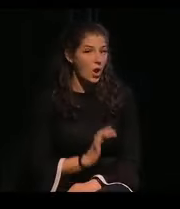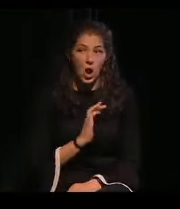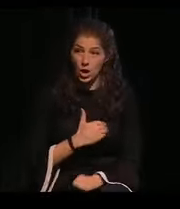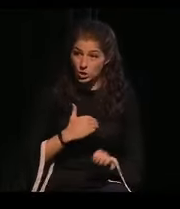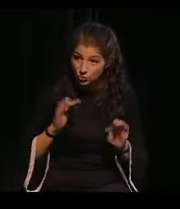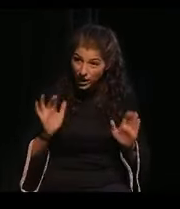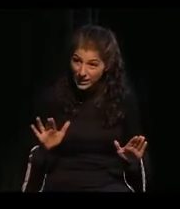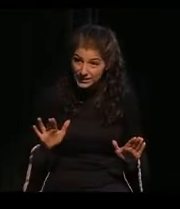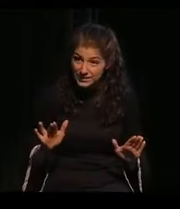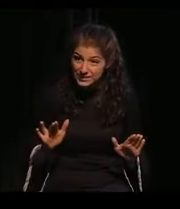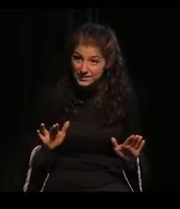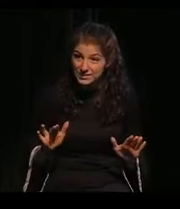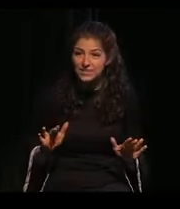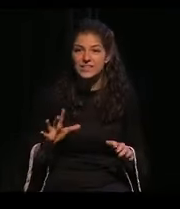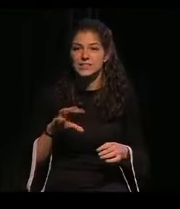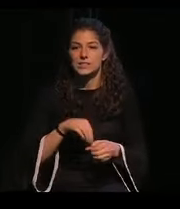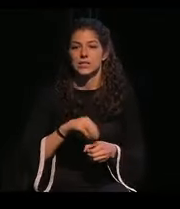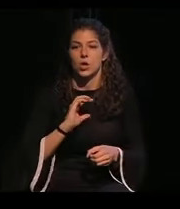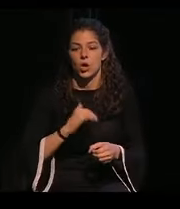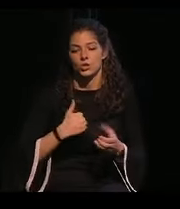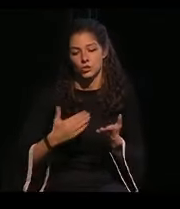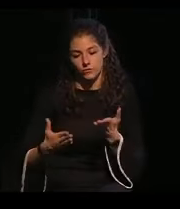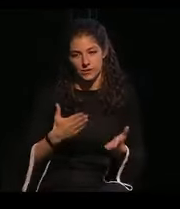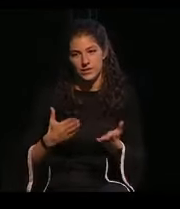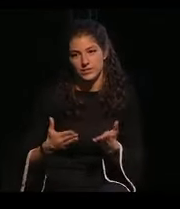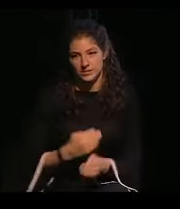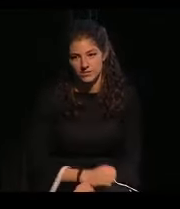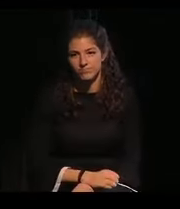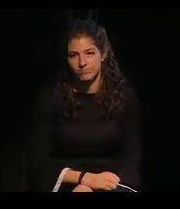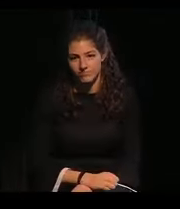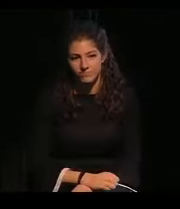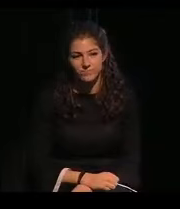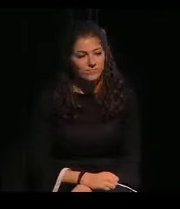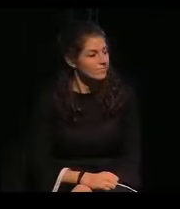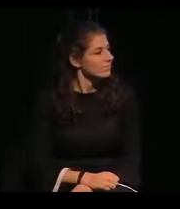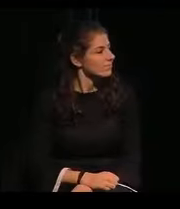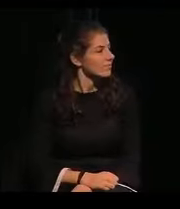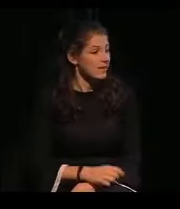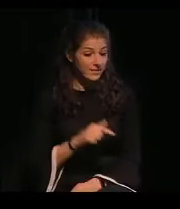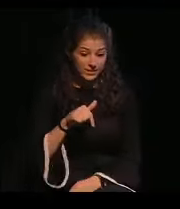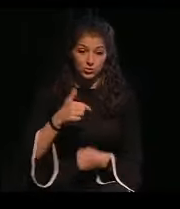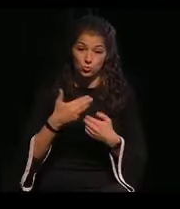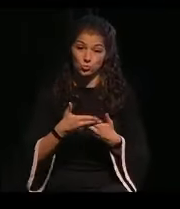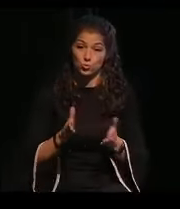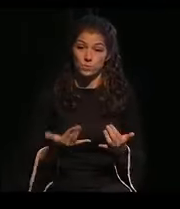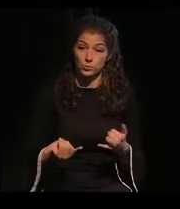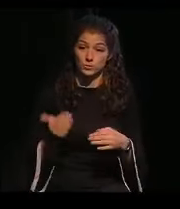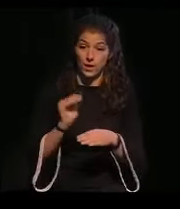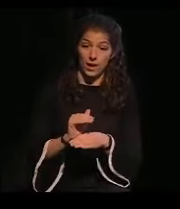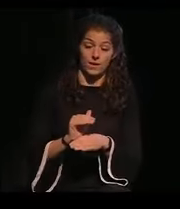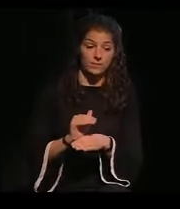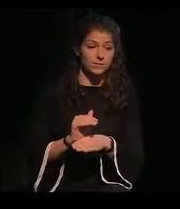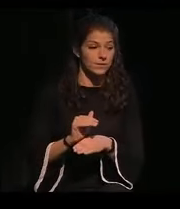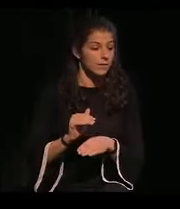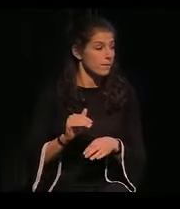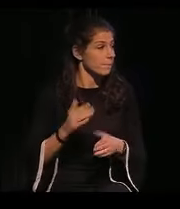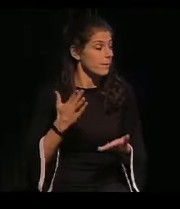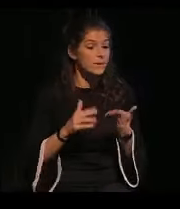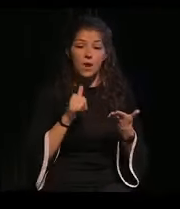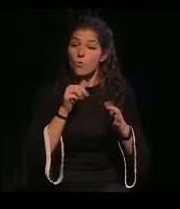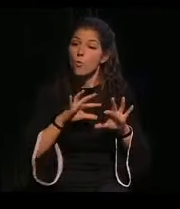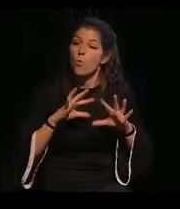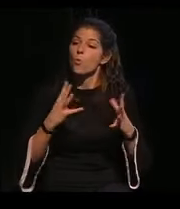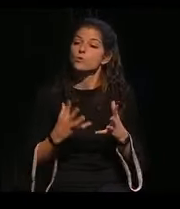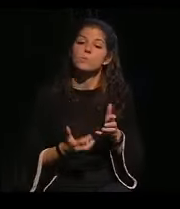greatness is in our service. Amen. Gathered in this room tonight may not be the world's